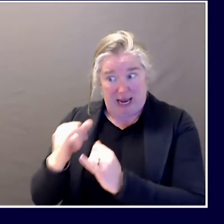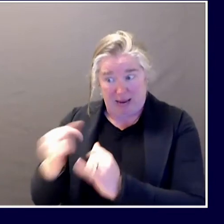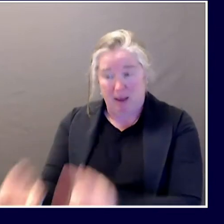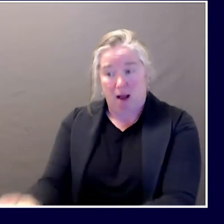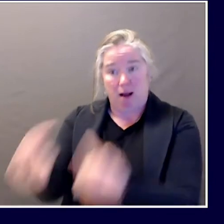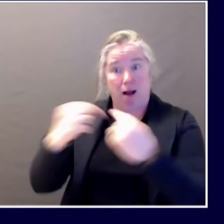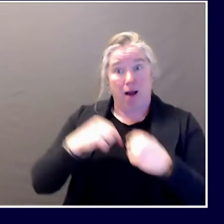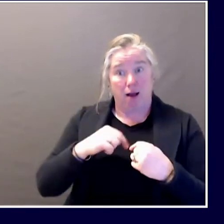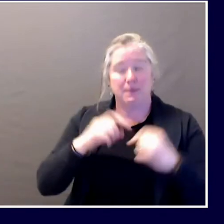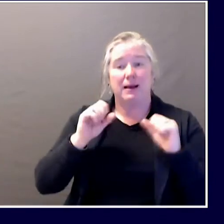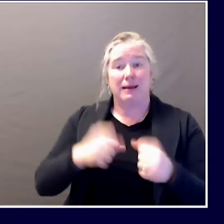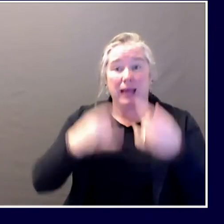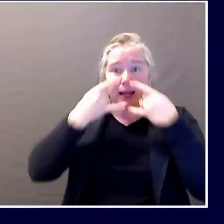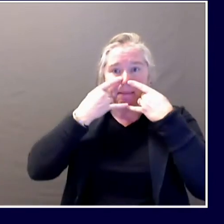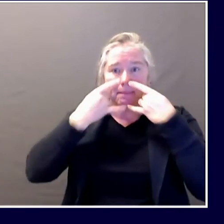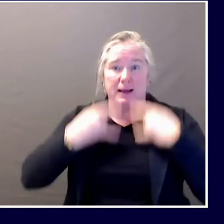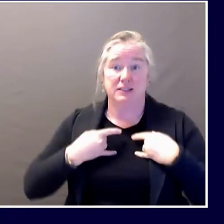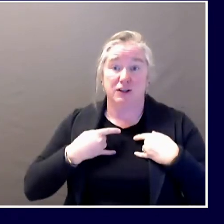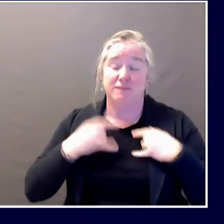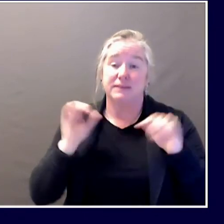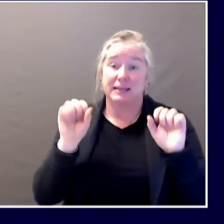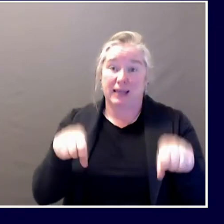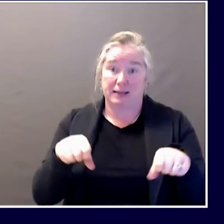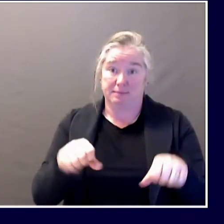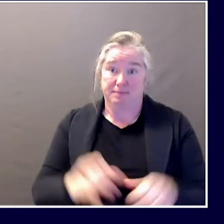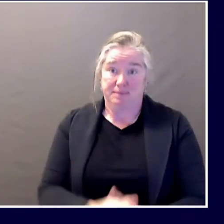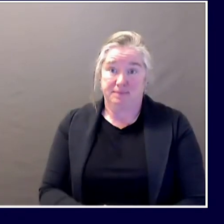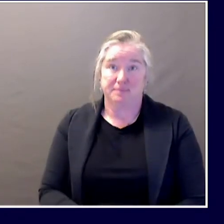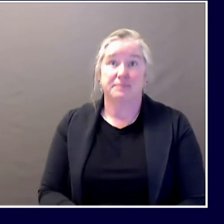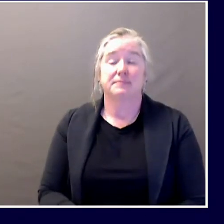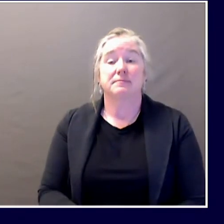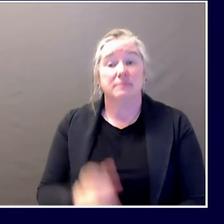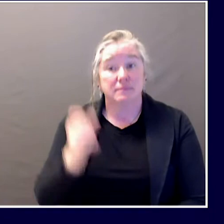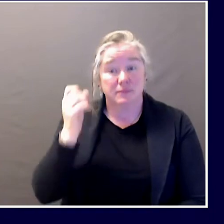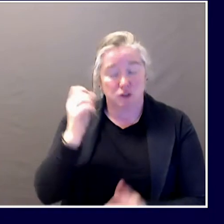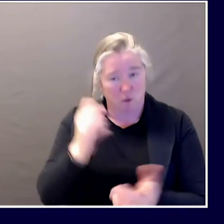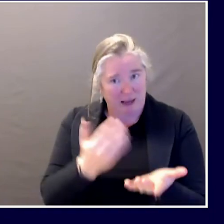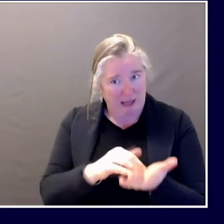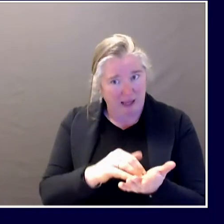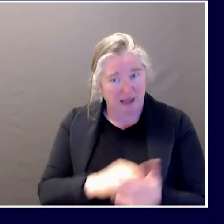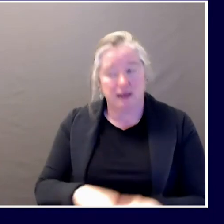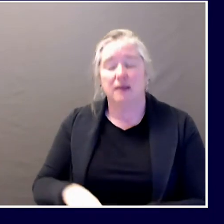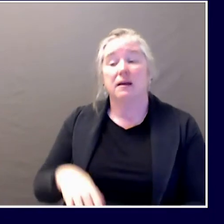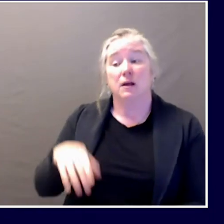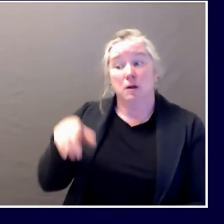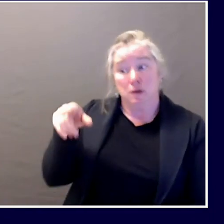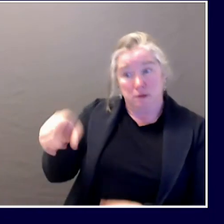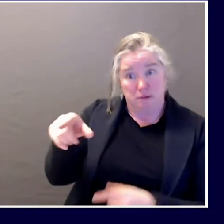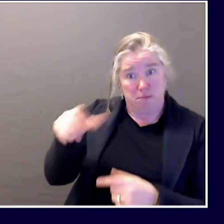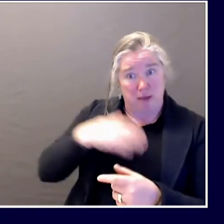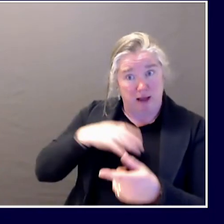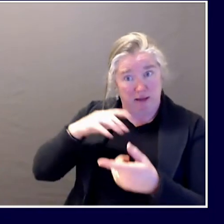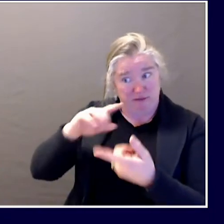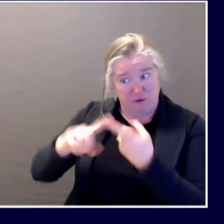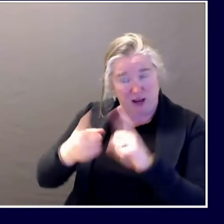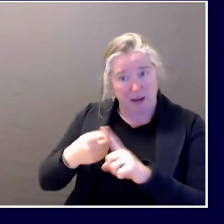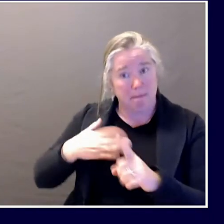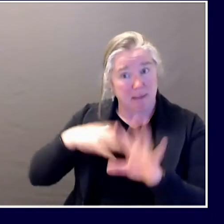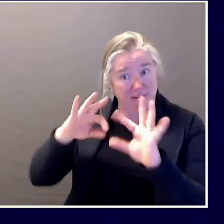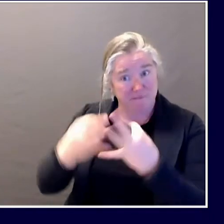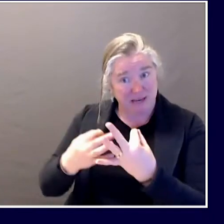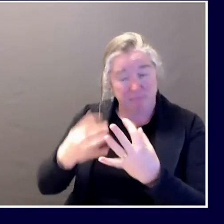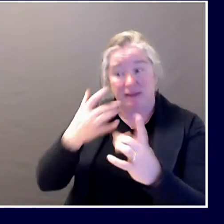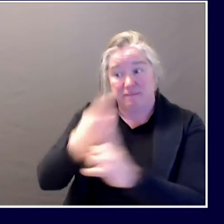vaccinated people should feel open to visiting with other fully vaccinated people